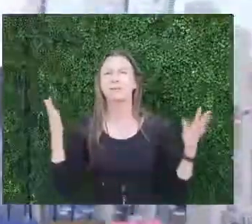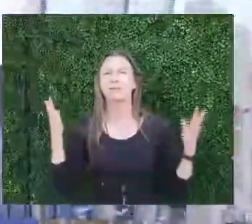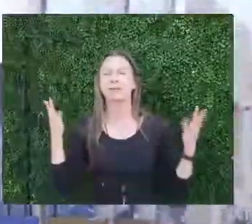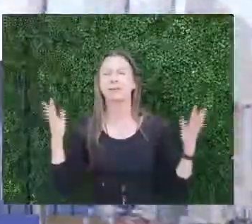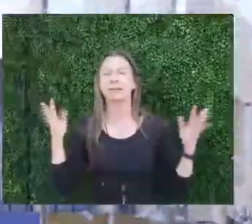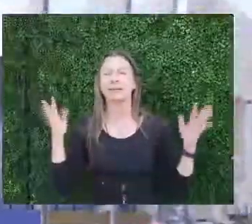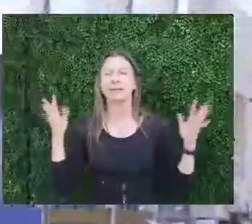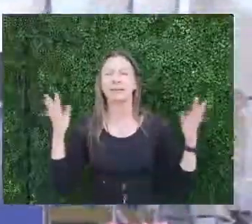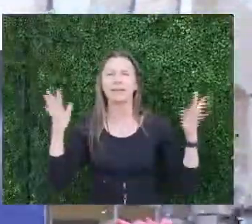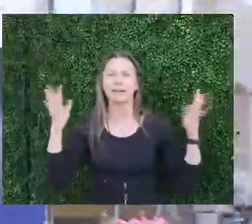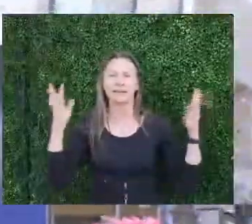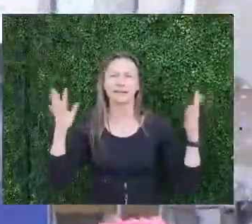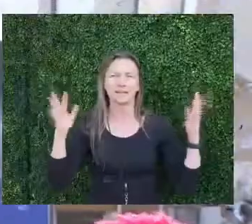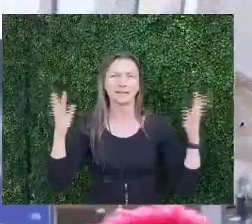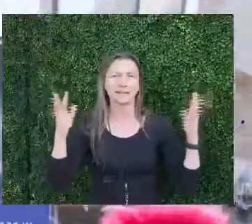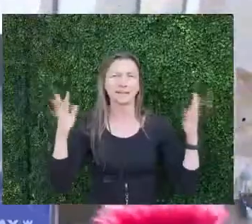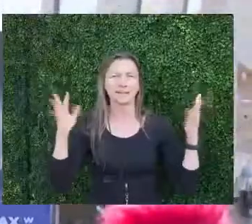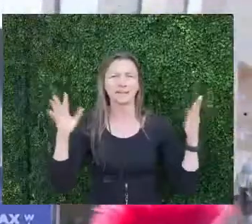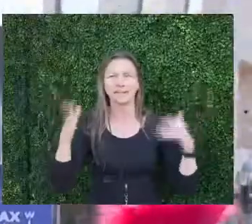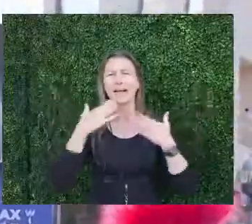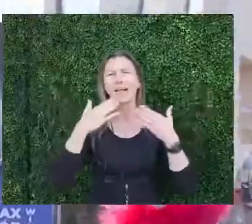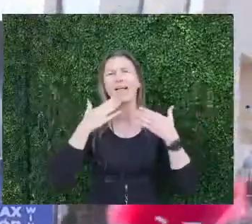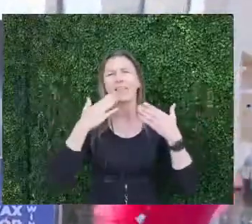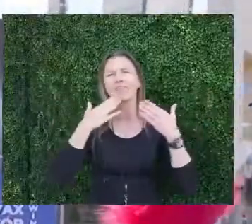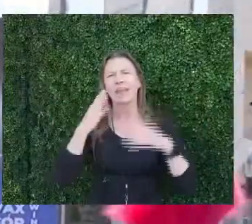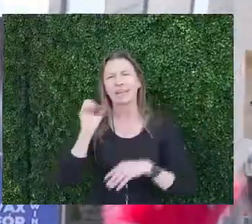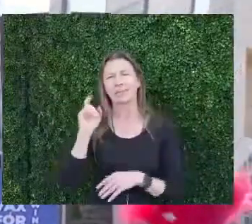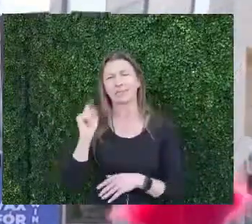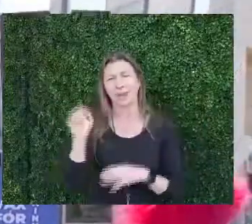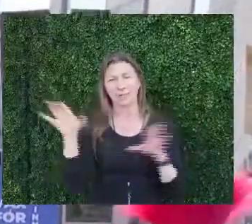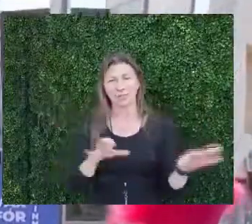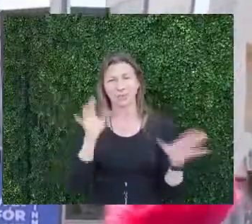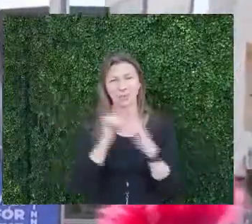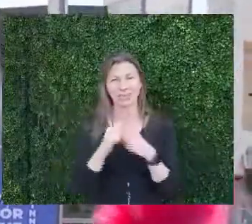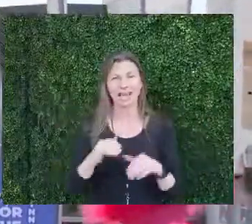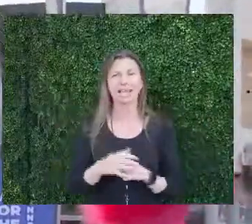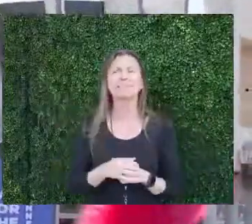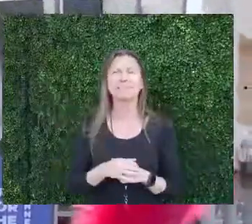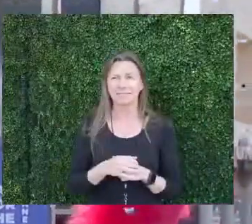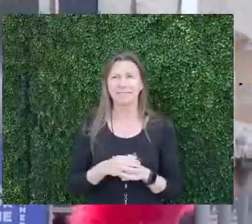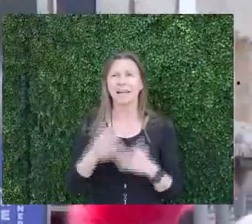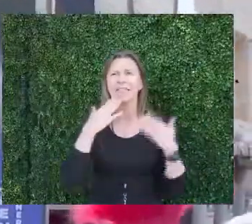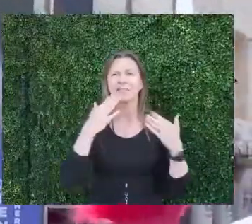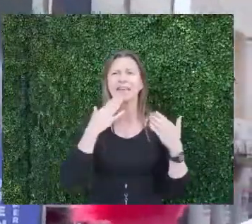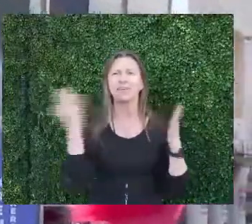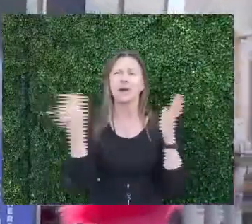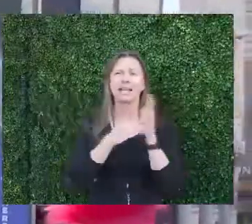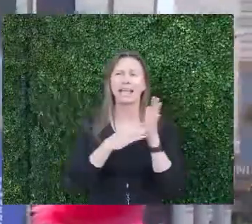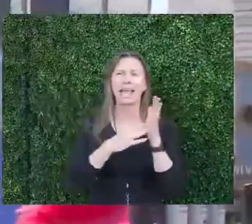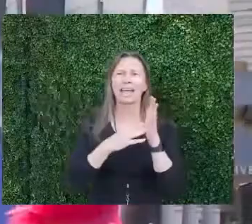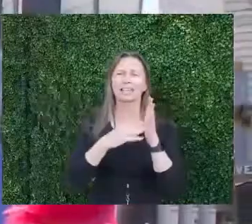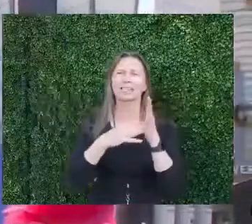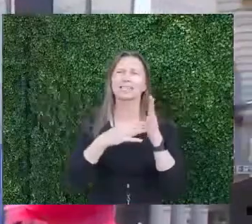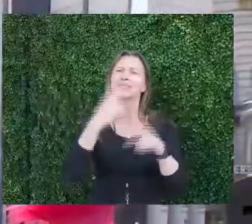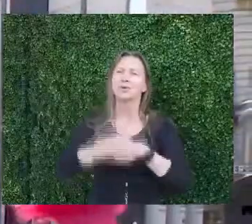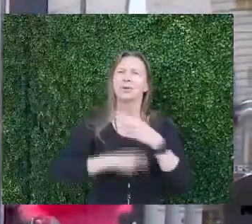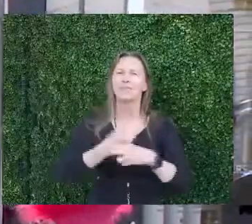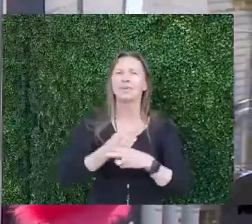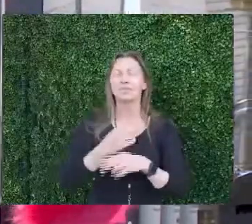There it is. Thank you, Scott, for triggering that. Thank you again, Universal. Until we meet again,